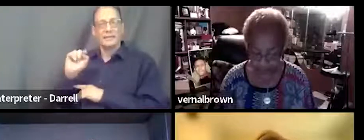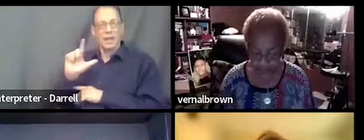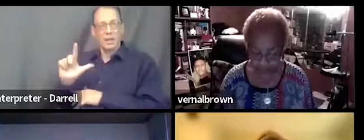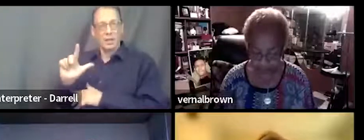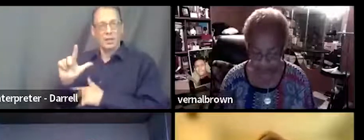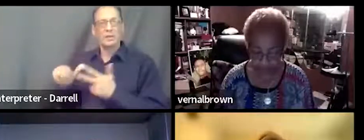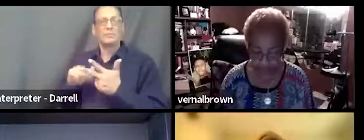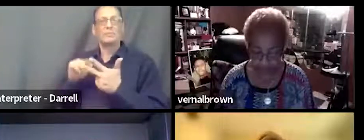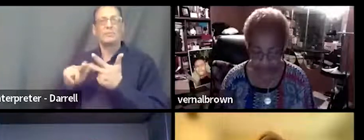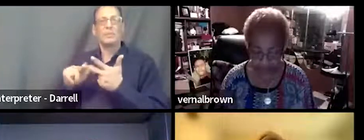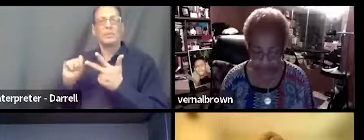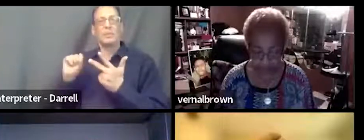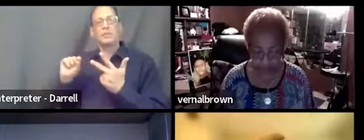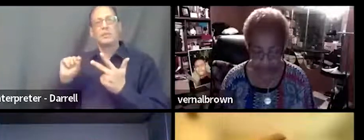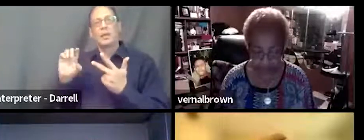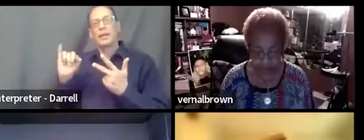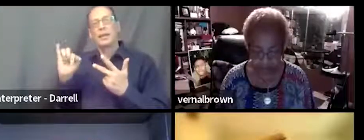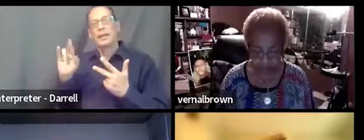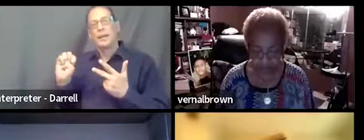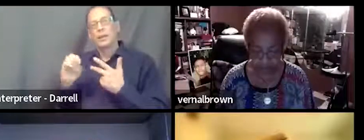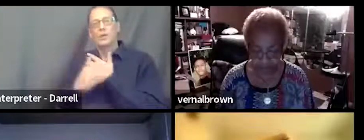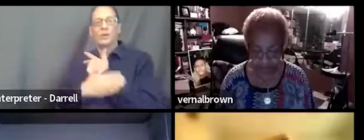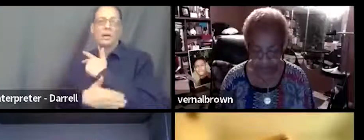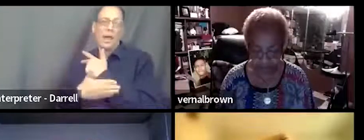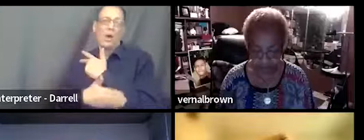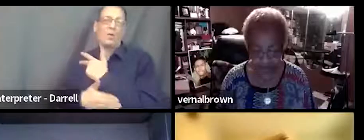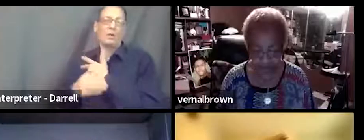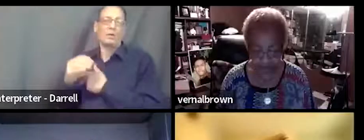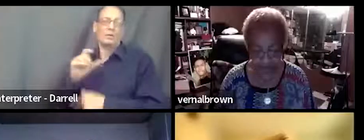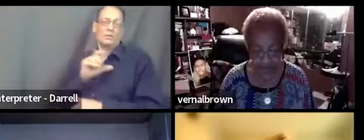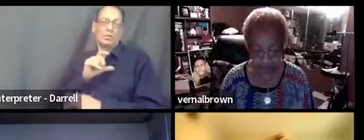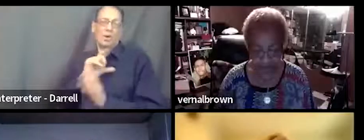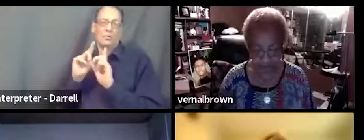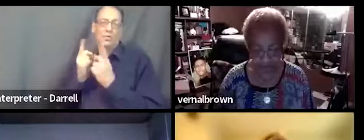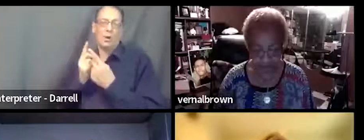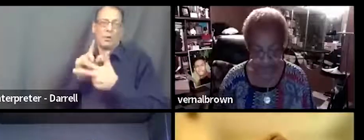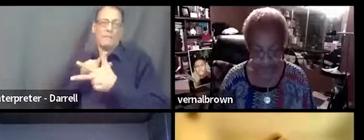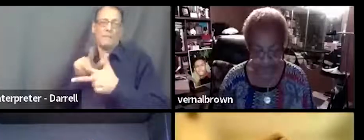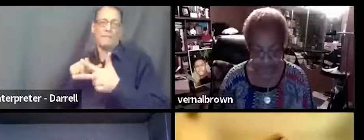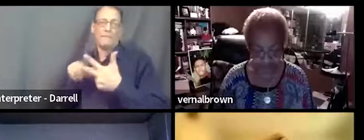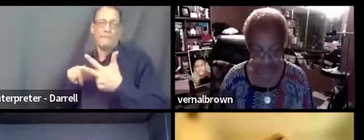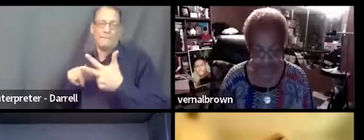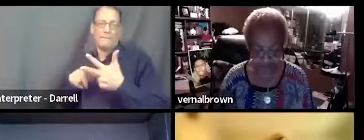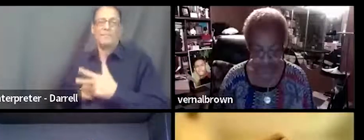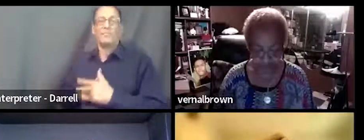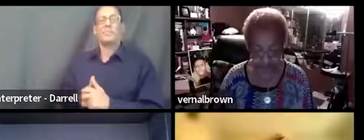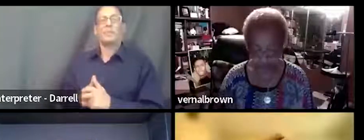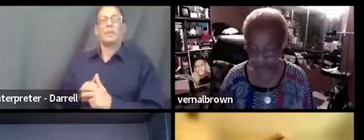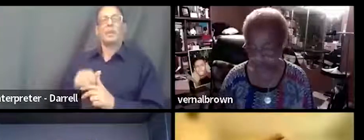St. Clair County Sheriff's Department. What we found upon our arrival to Bi-State in